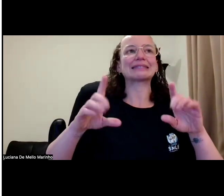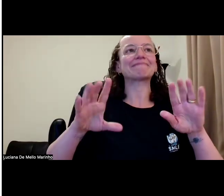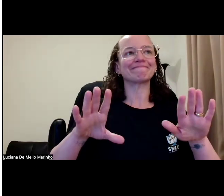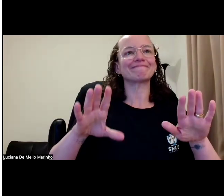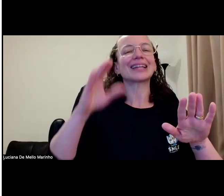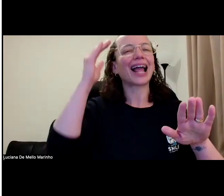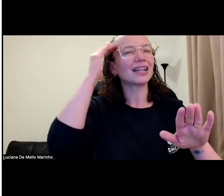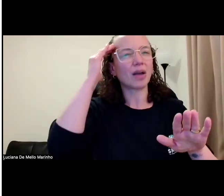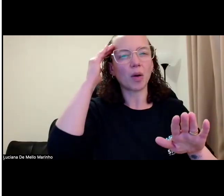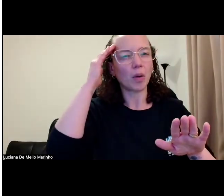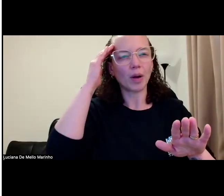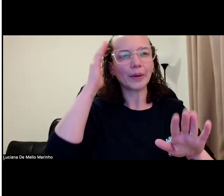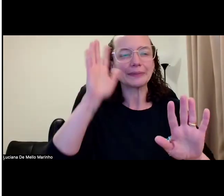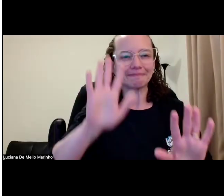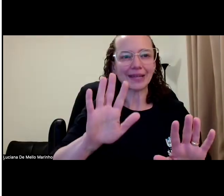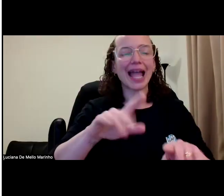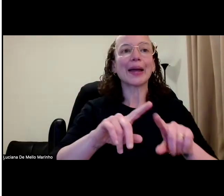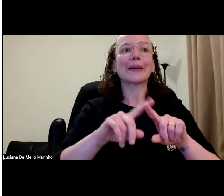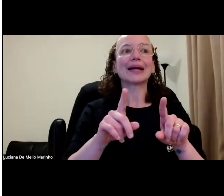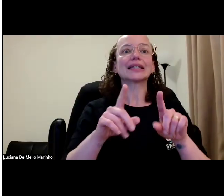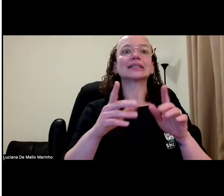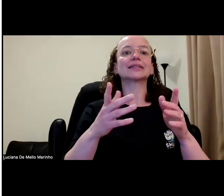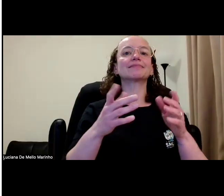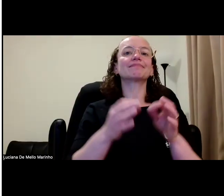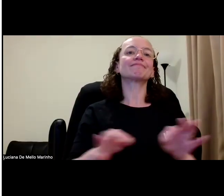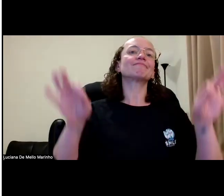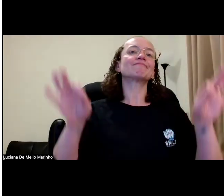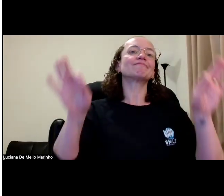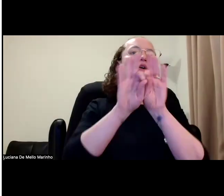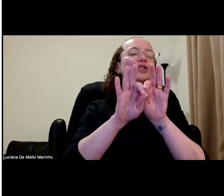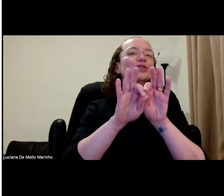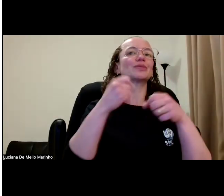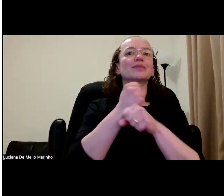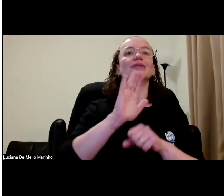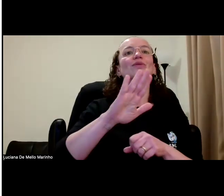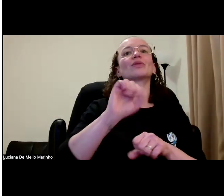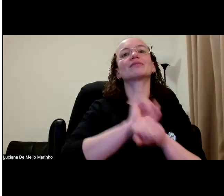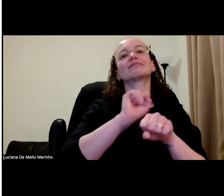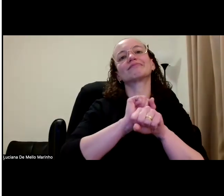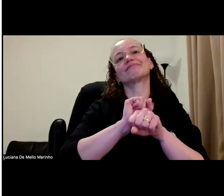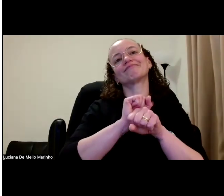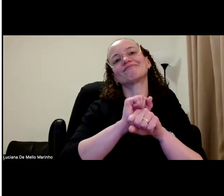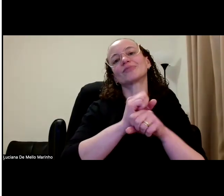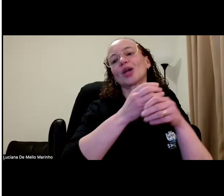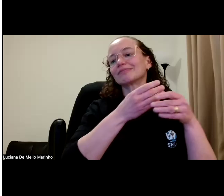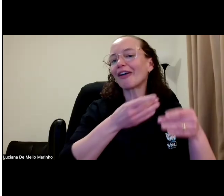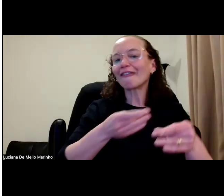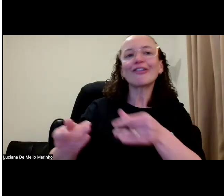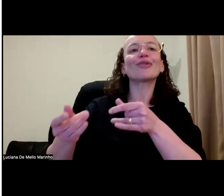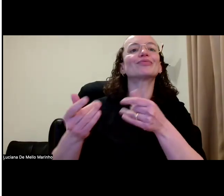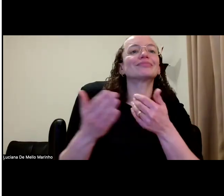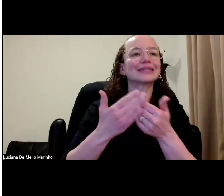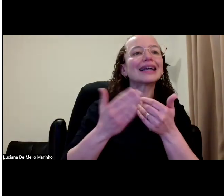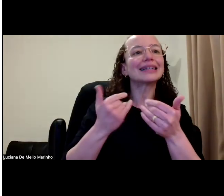I know education is kind of a sticky thing, but it is very important to make